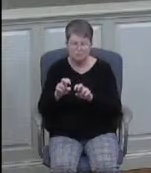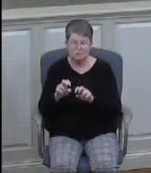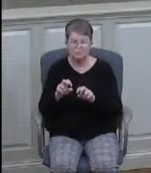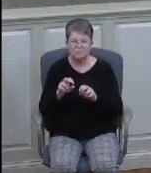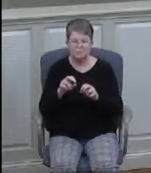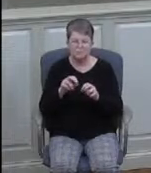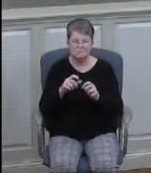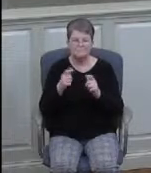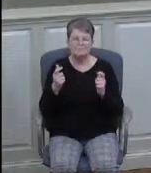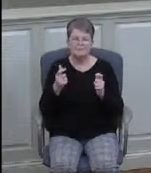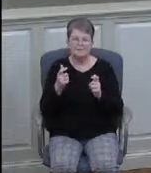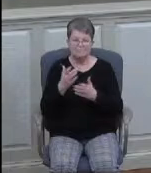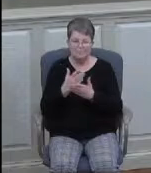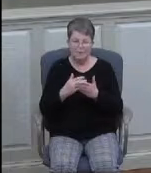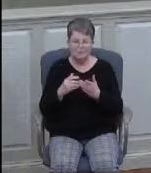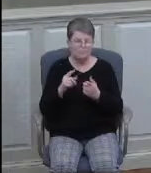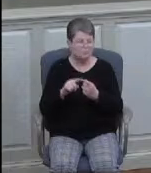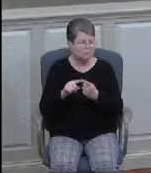those to